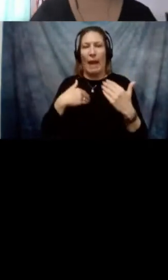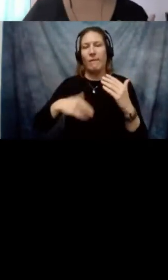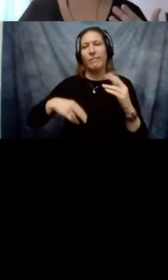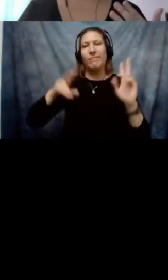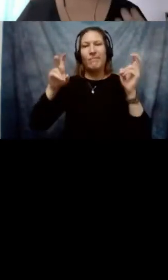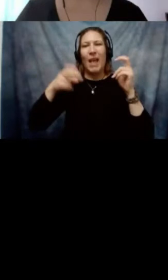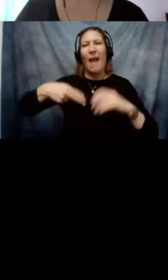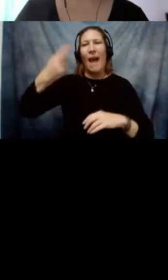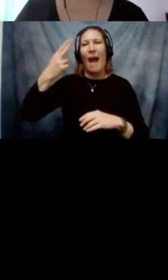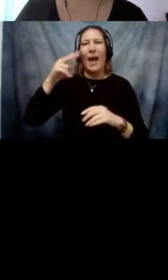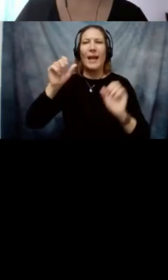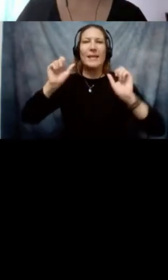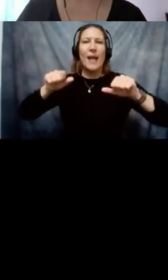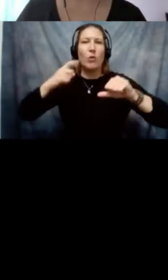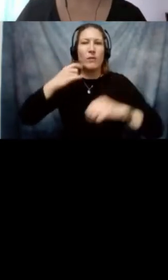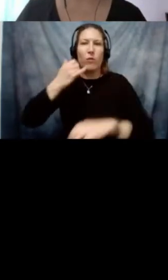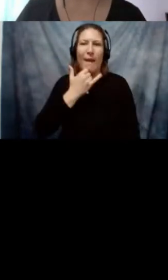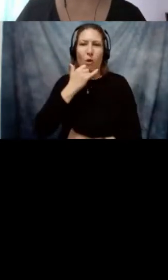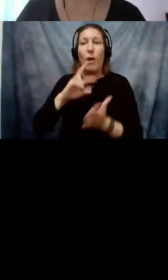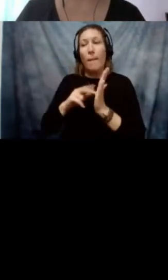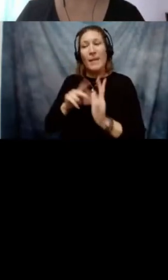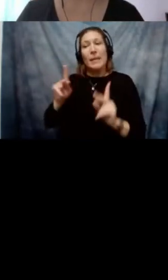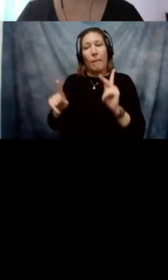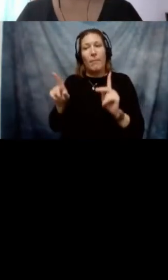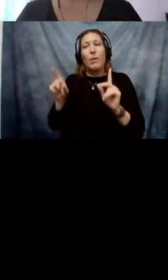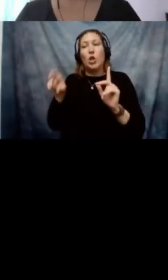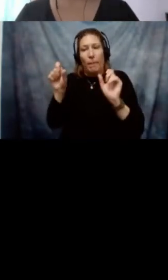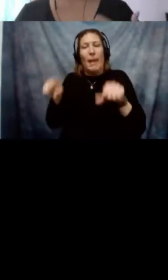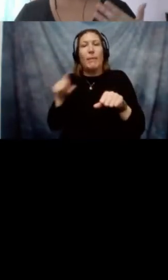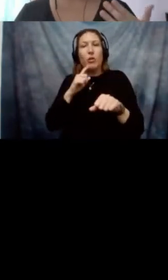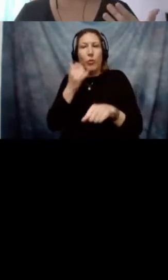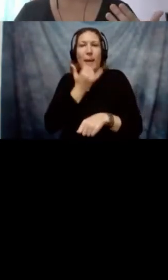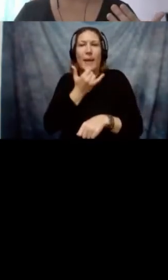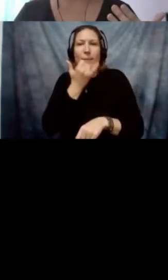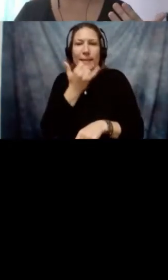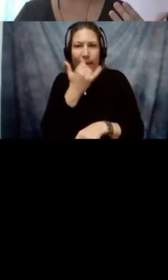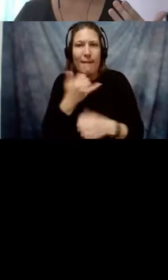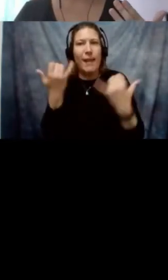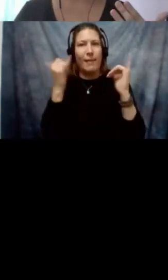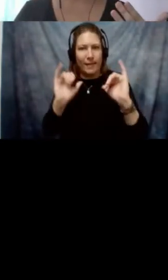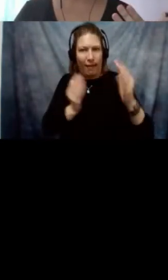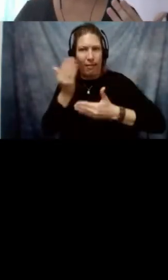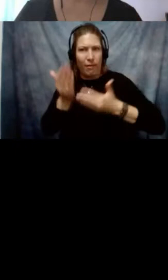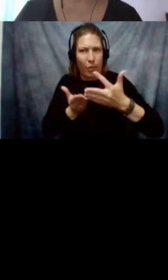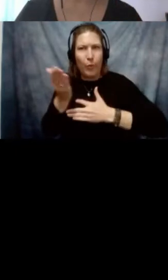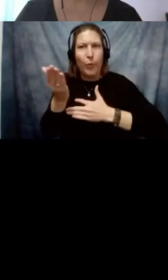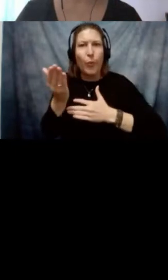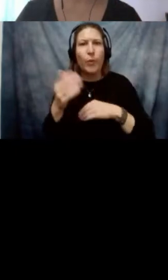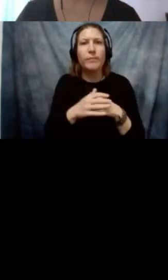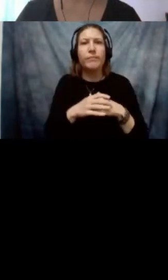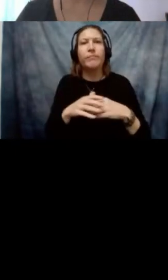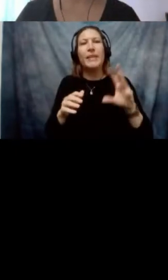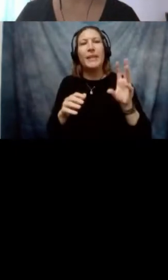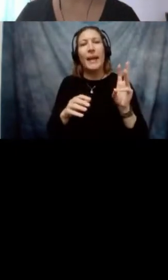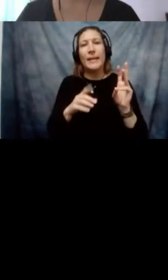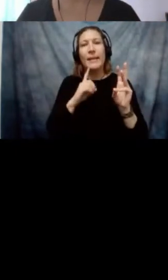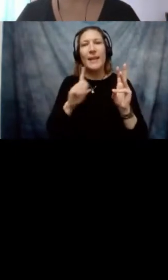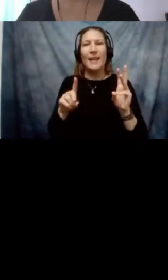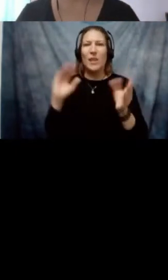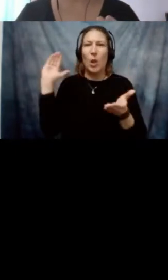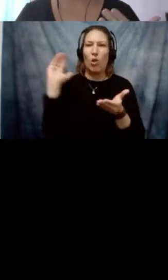people to make mistakes in our training classes. And basically, it should require low physical effort,